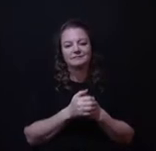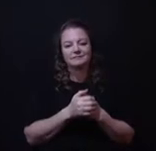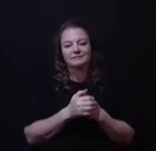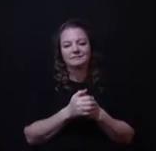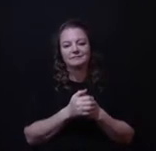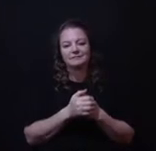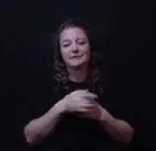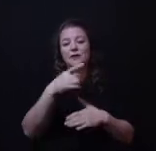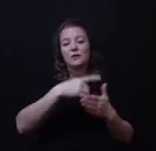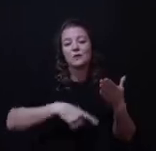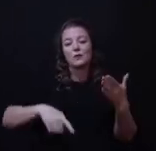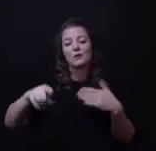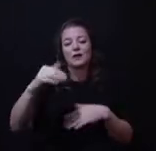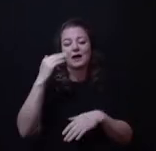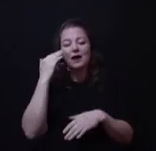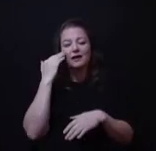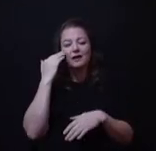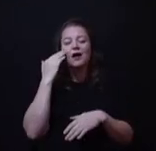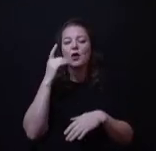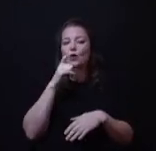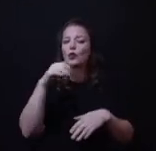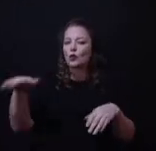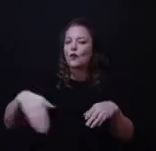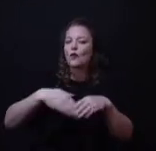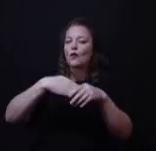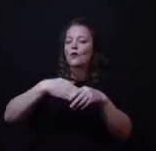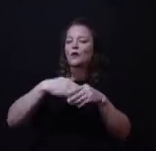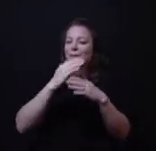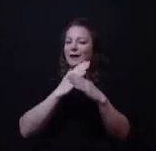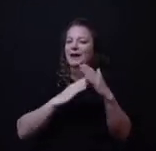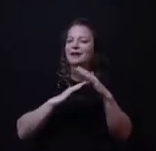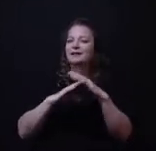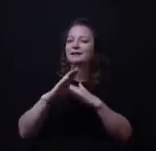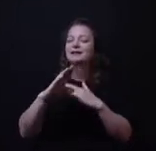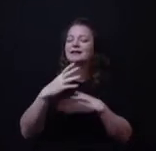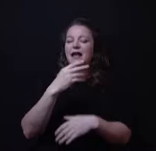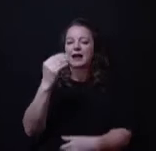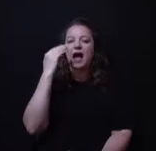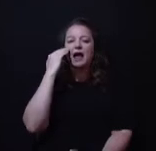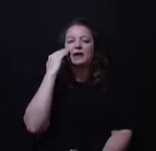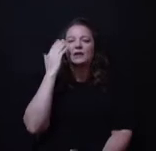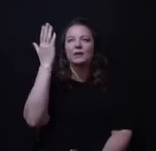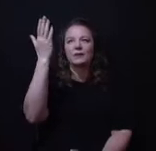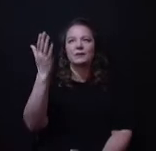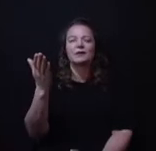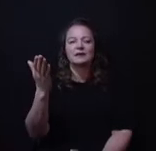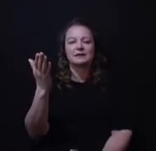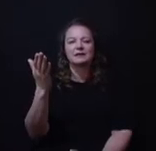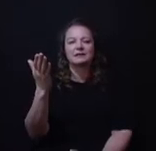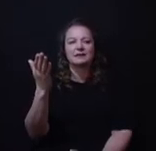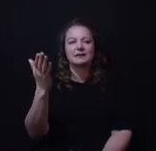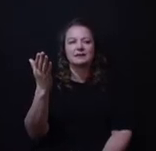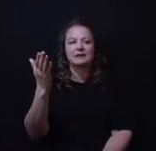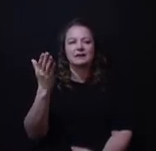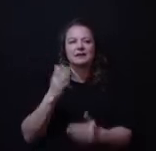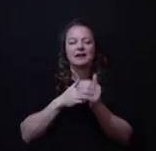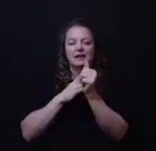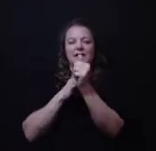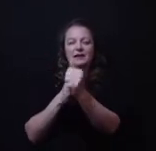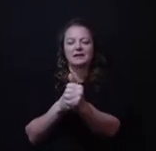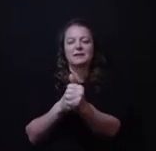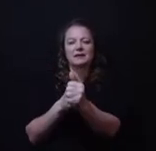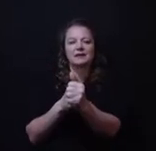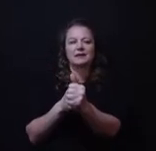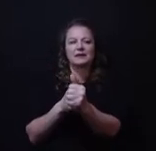but I know who holds my hand, and I know he leads the way. So come what